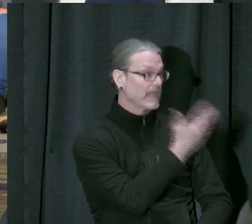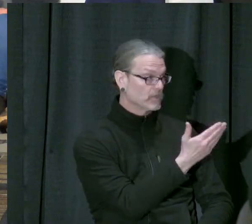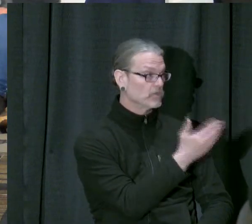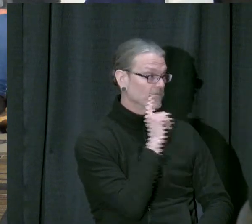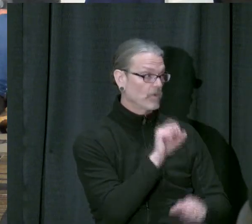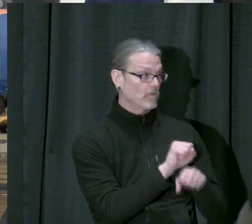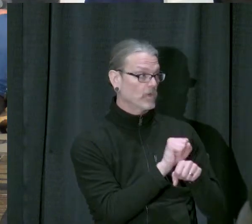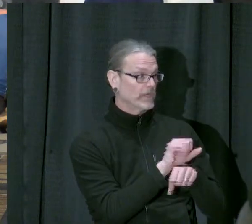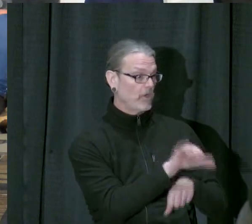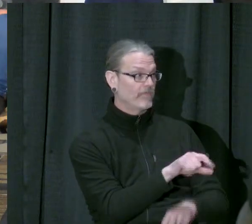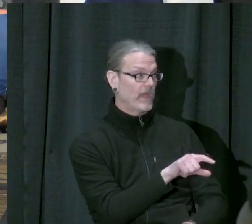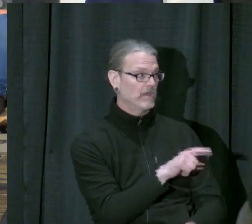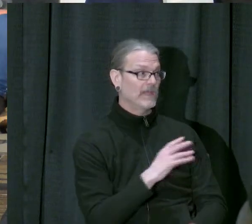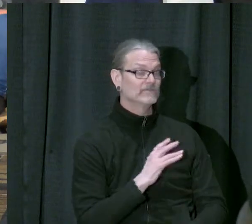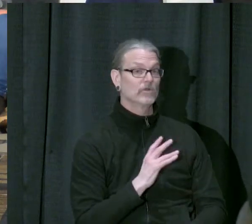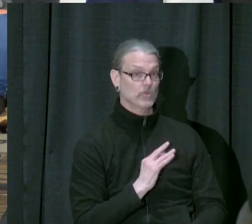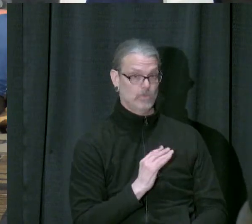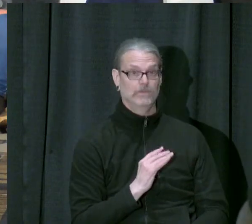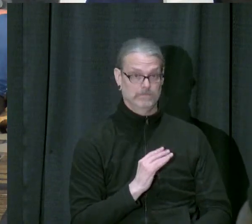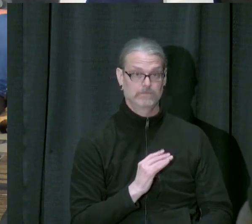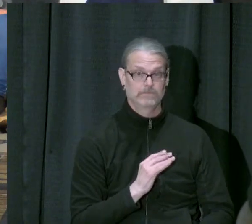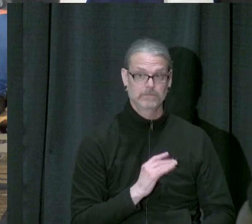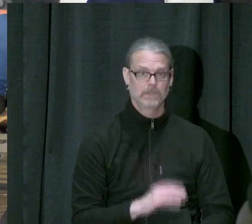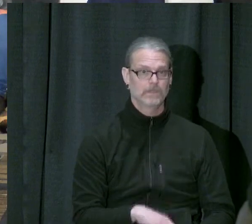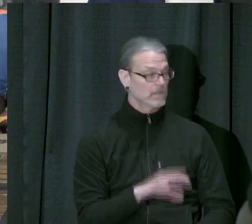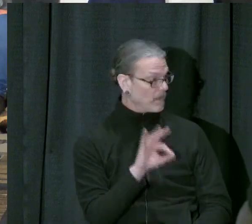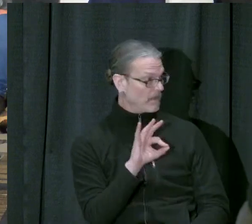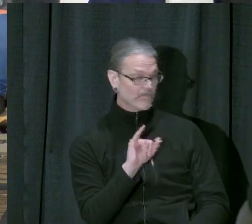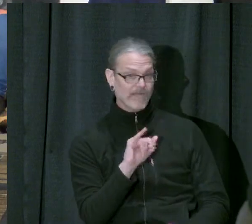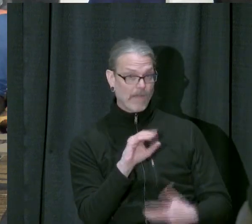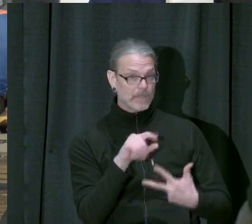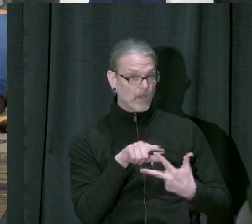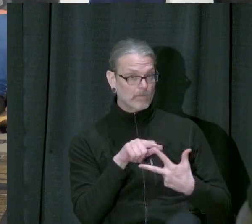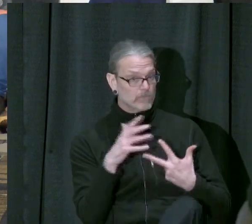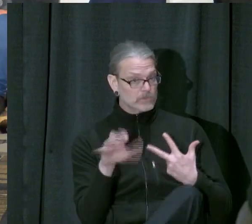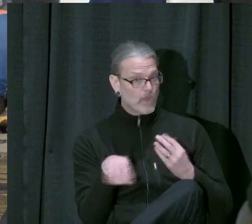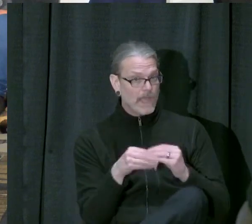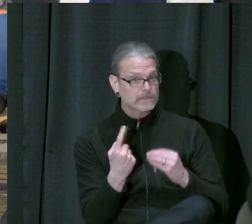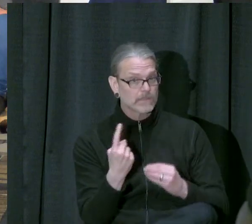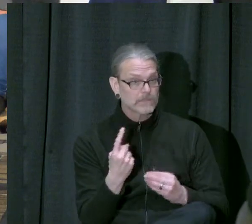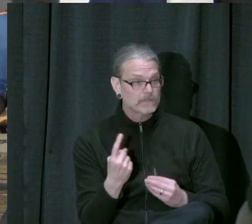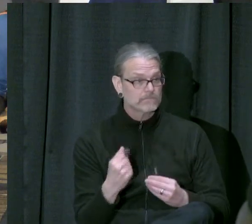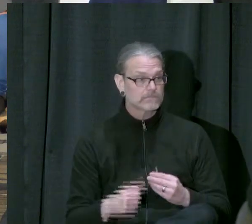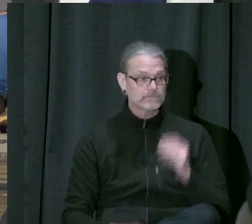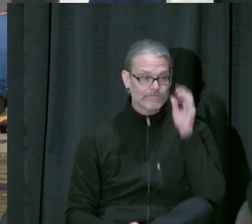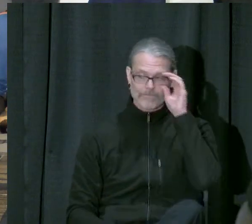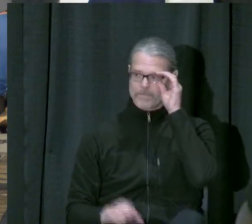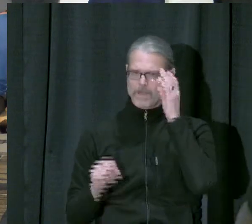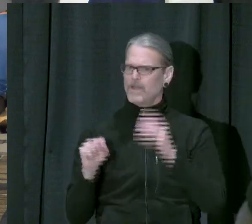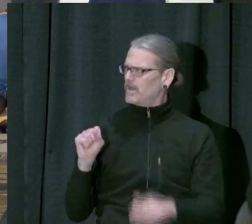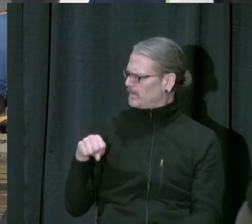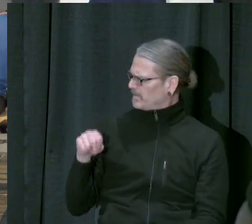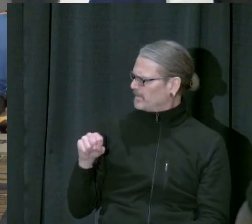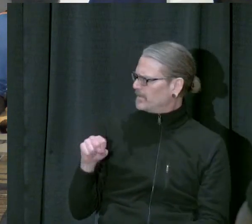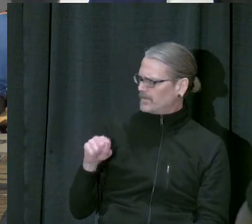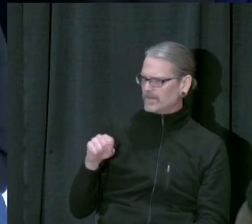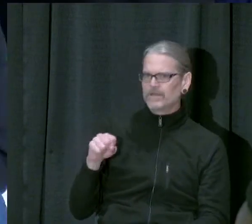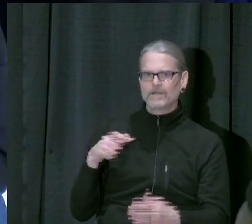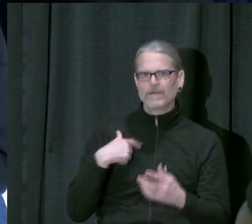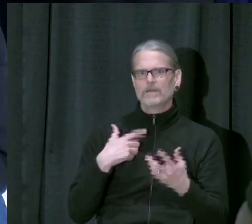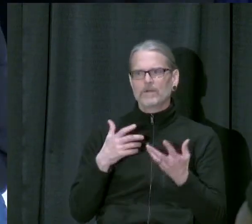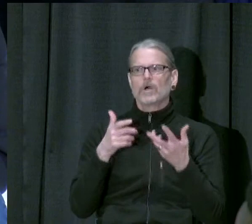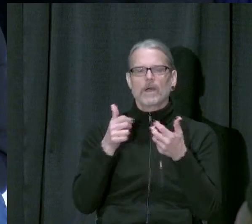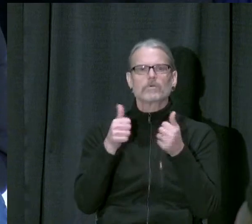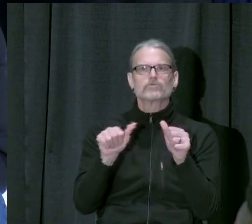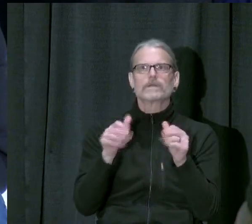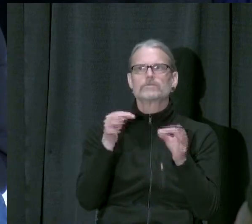is super cool. Fabio, do you want to add anything to what Jesse had to say? Yes, I may actually, try to take us in a